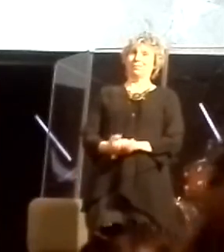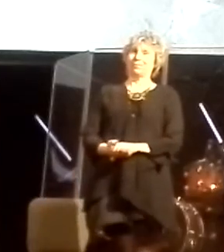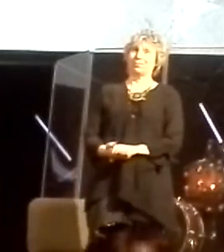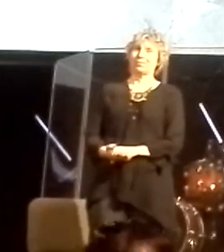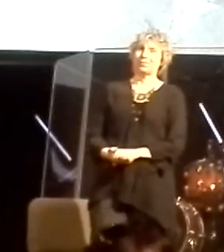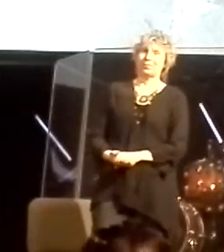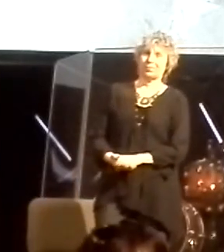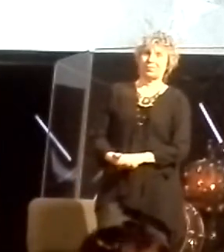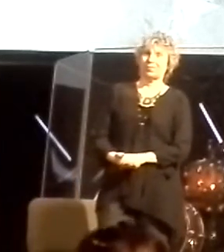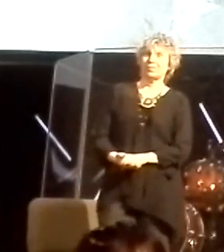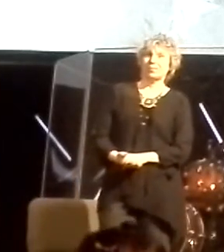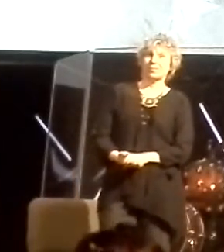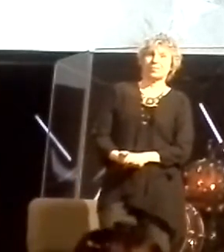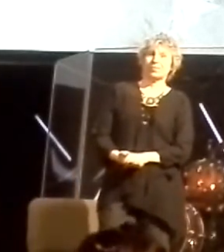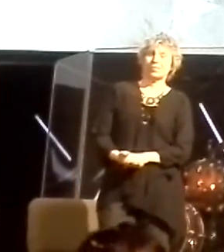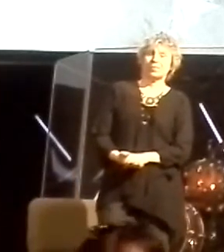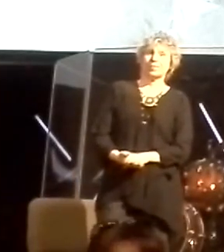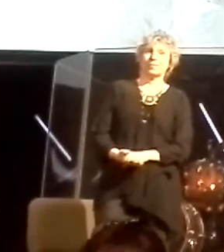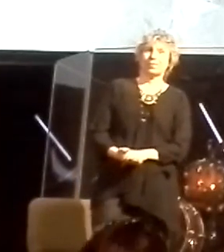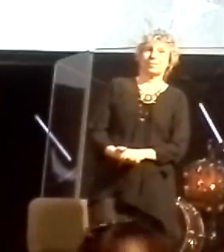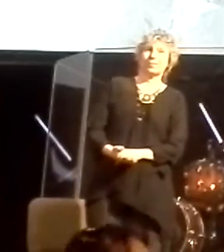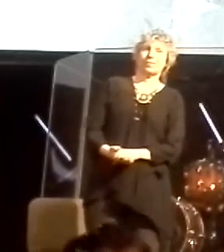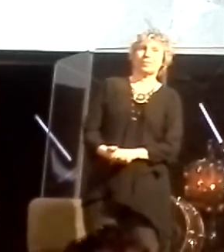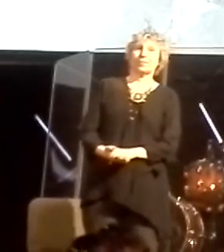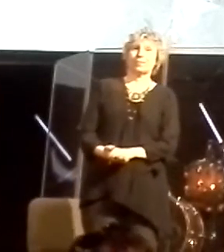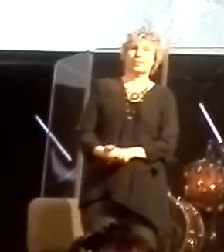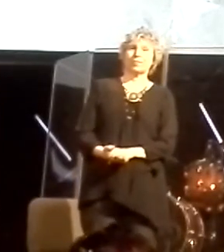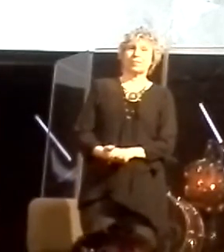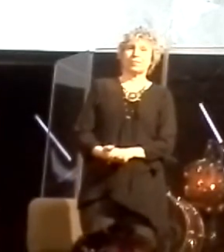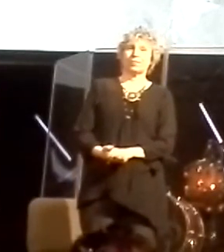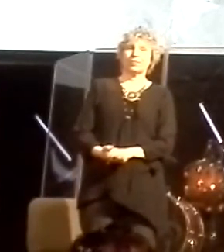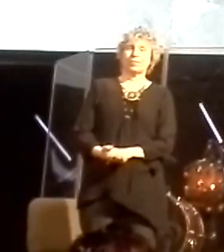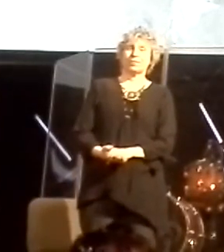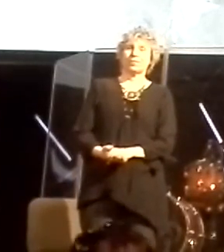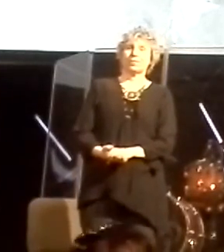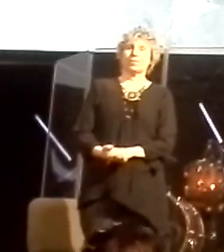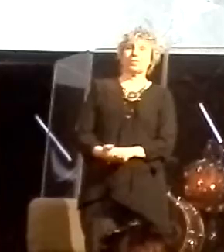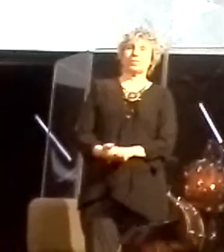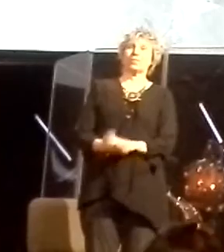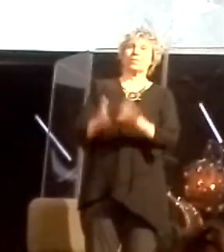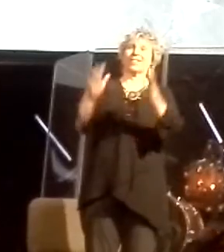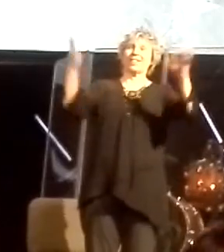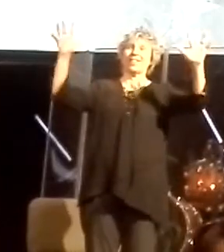Now you're here to see my now.